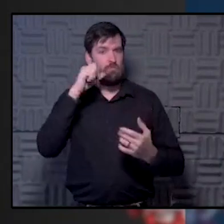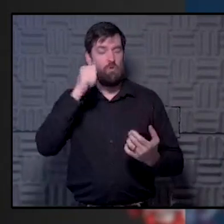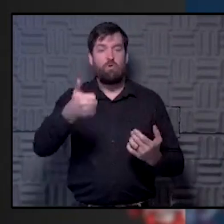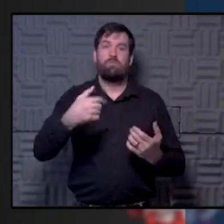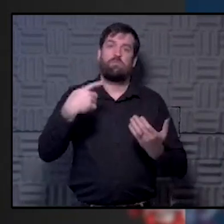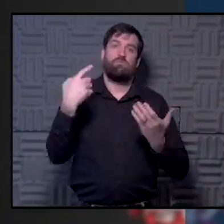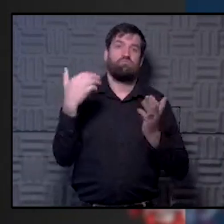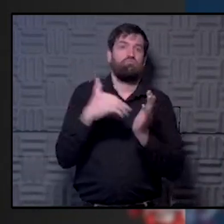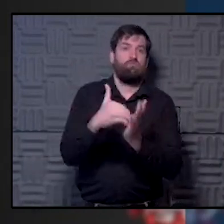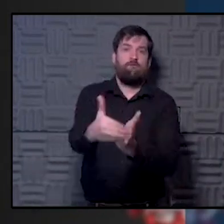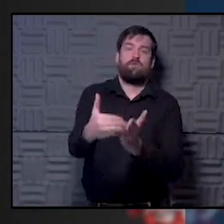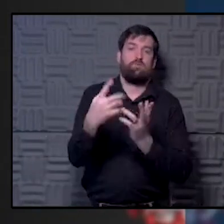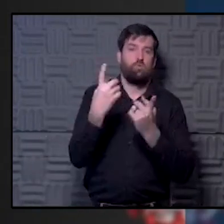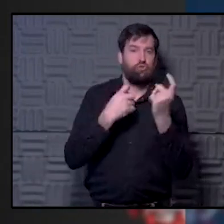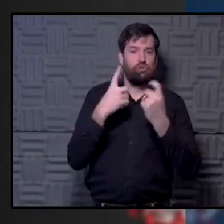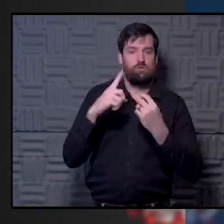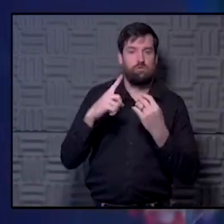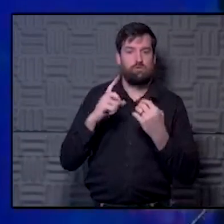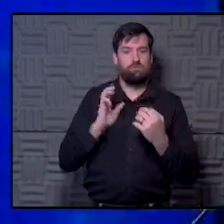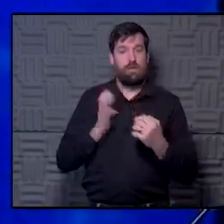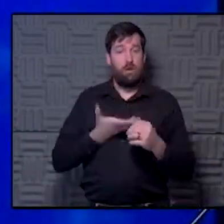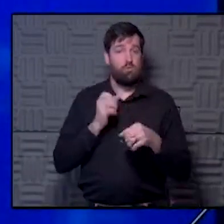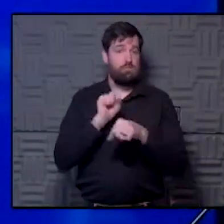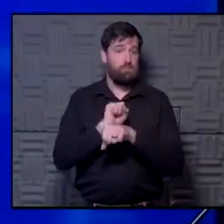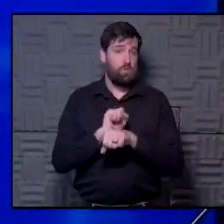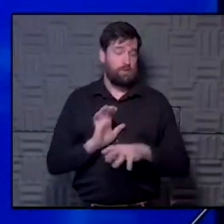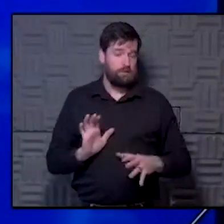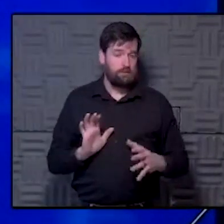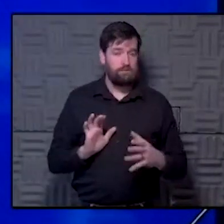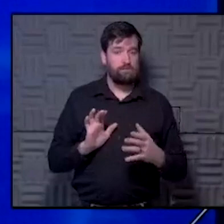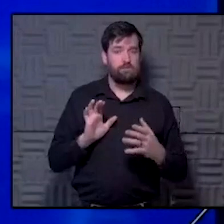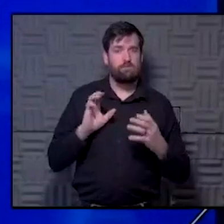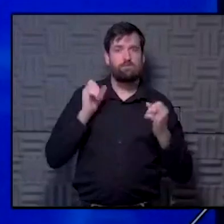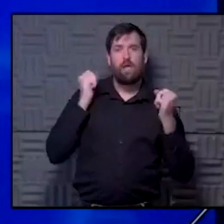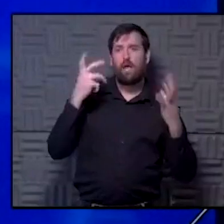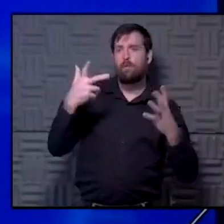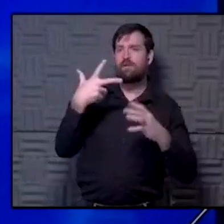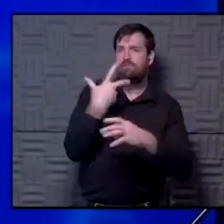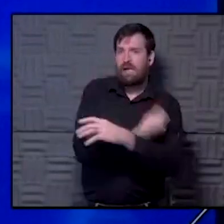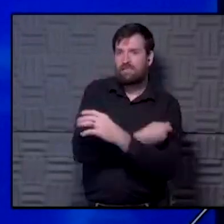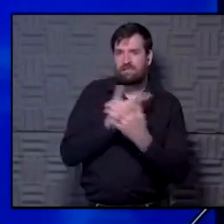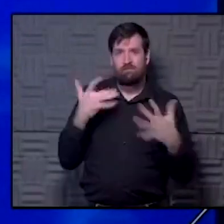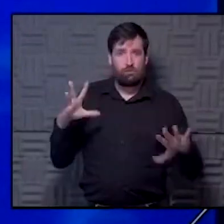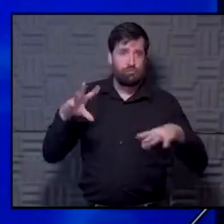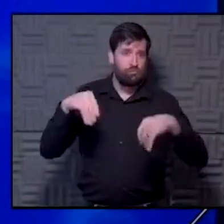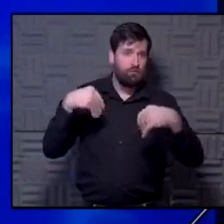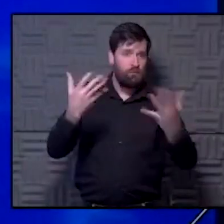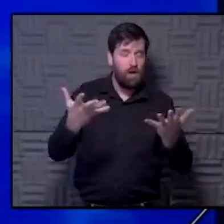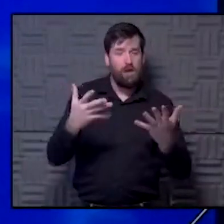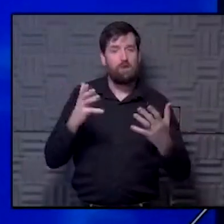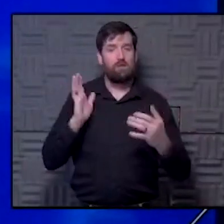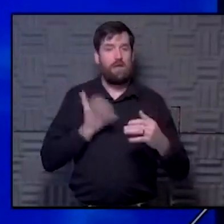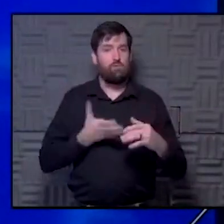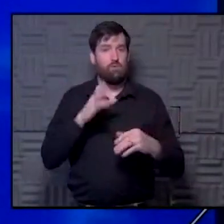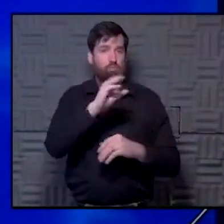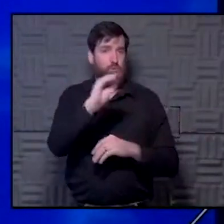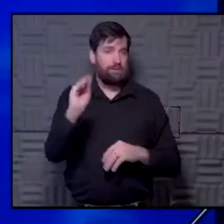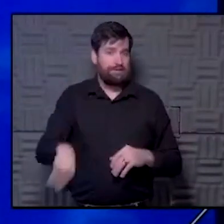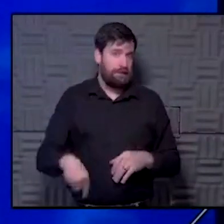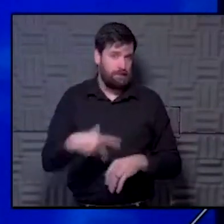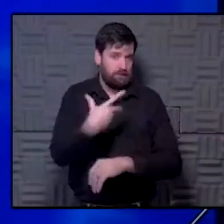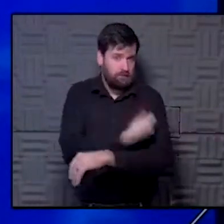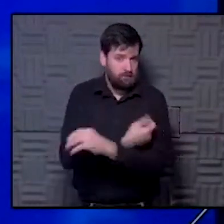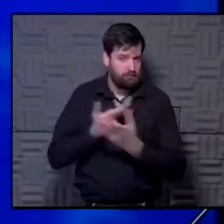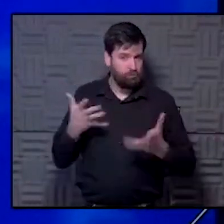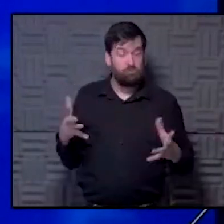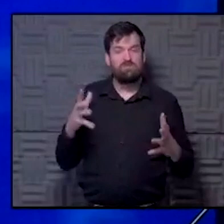getting questions about our employees and how many vaccines we've given and what our percentage of uptake is.